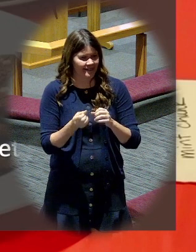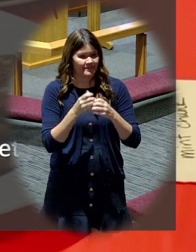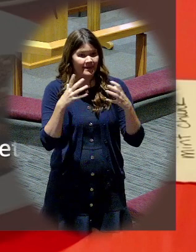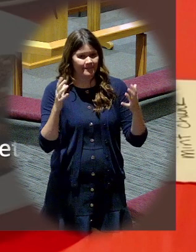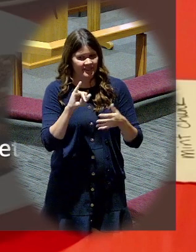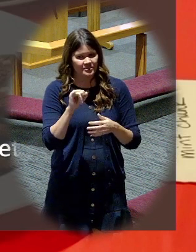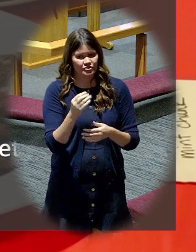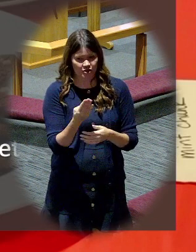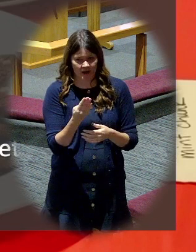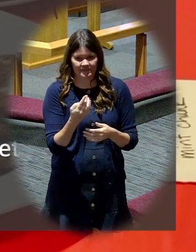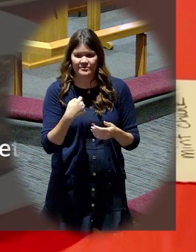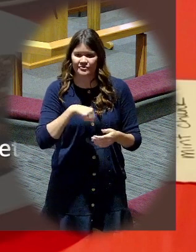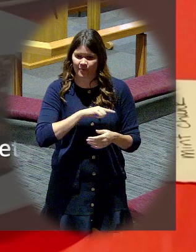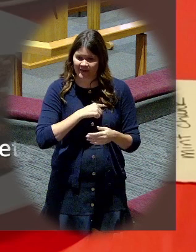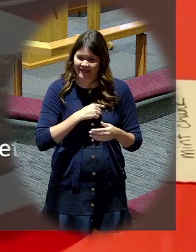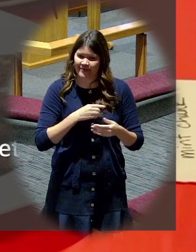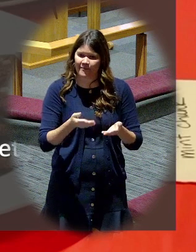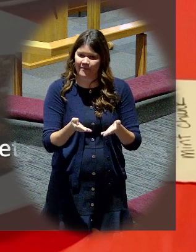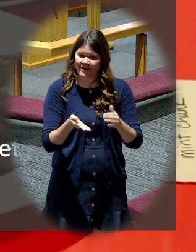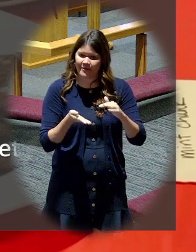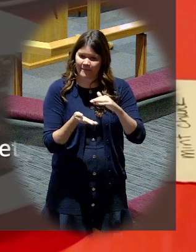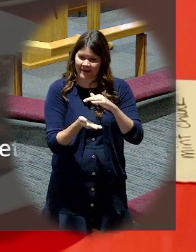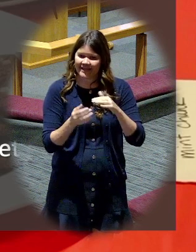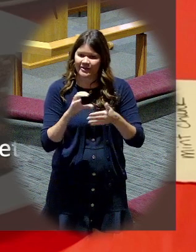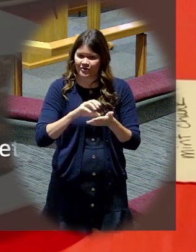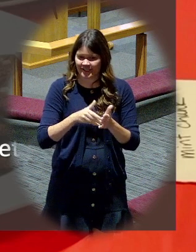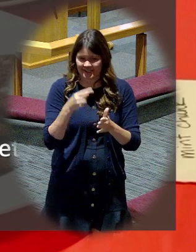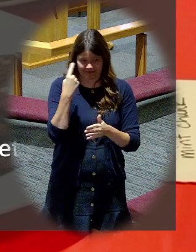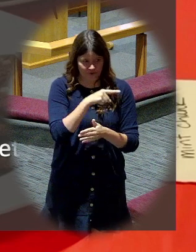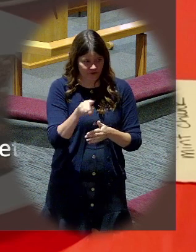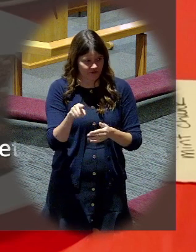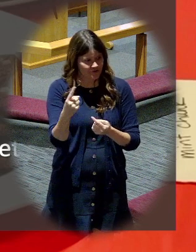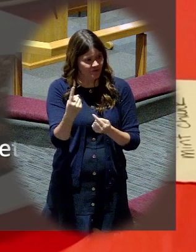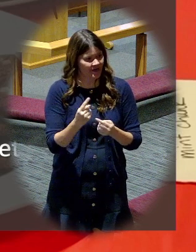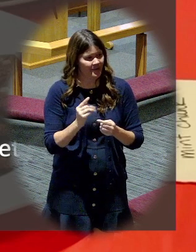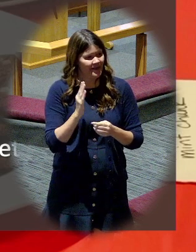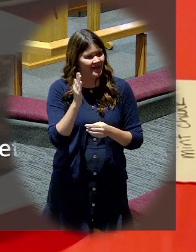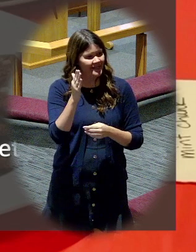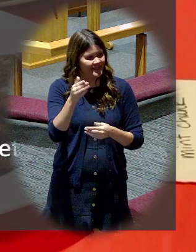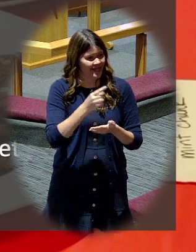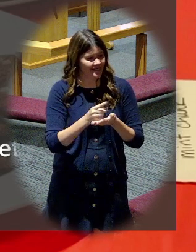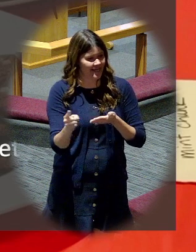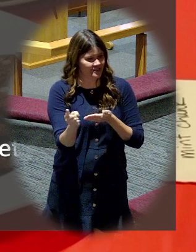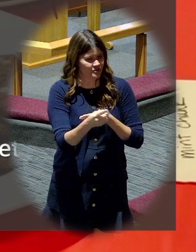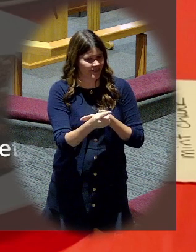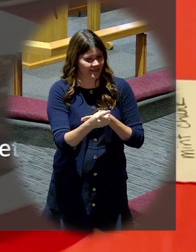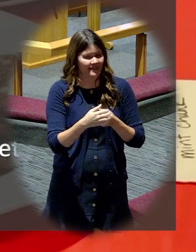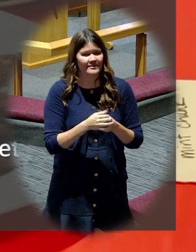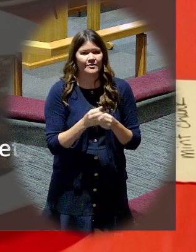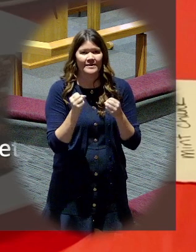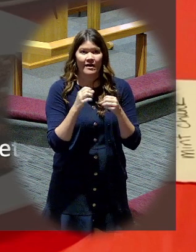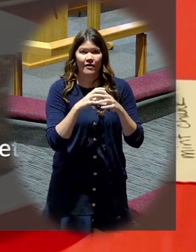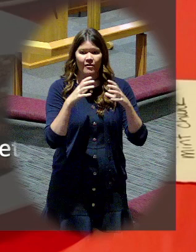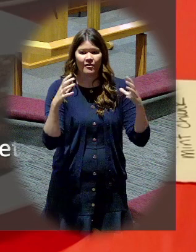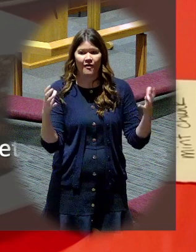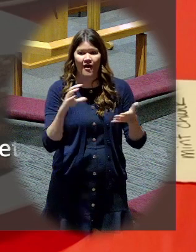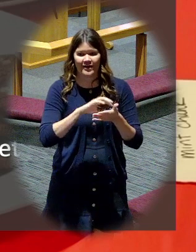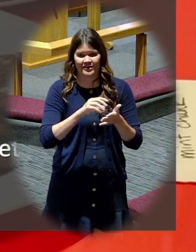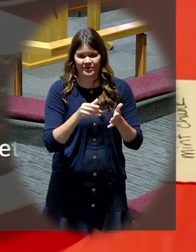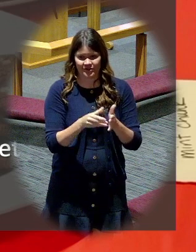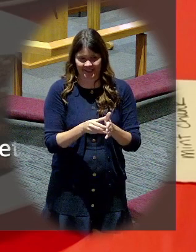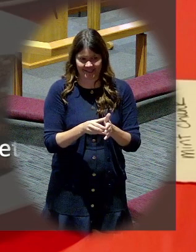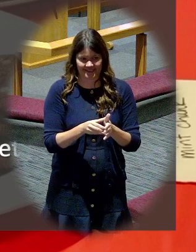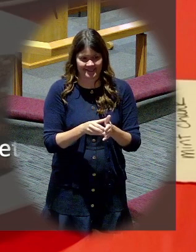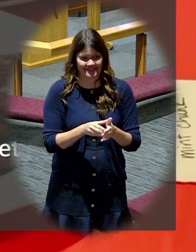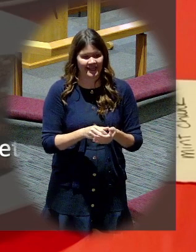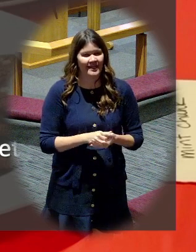baking for you. Come next Sunday, and there will be plenty of cookies available for